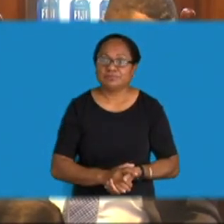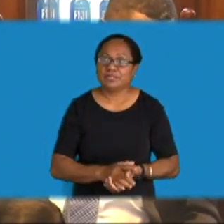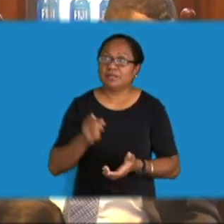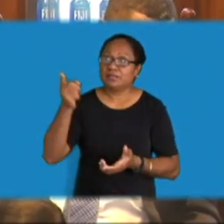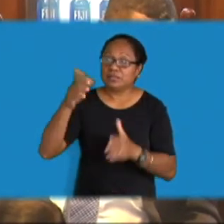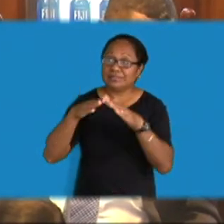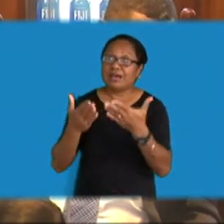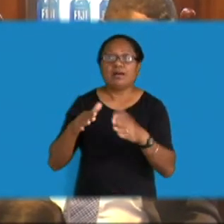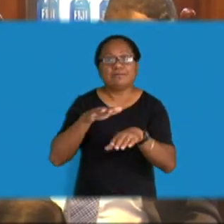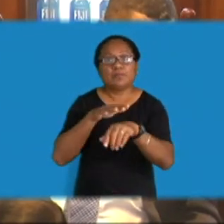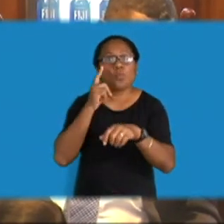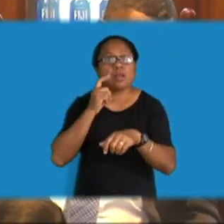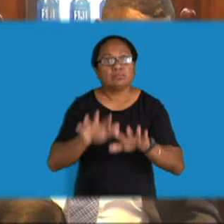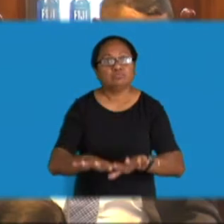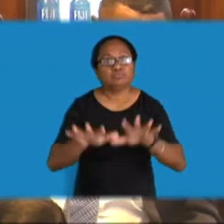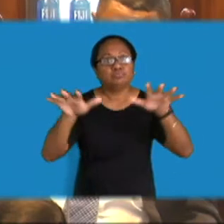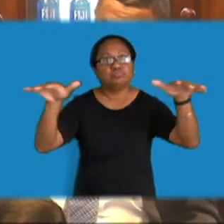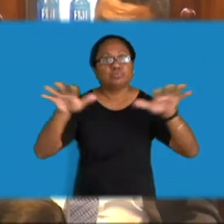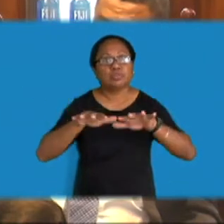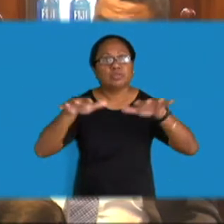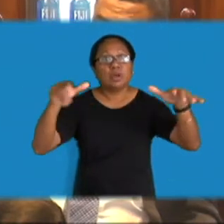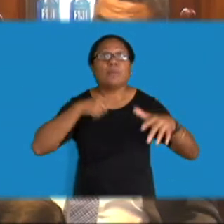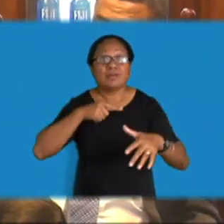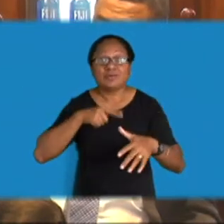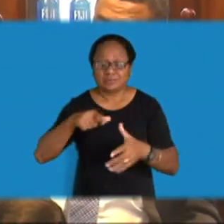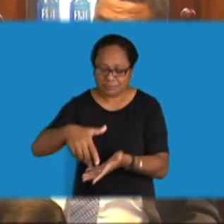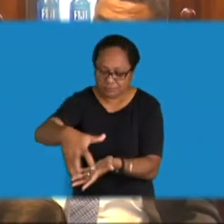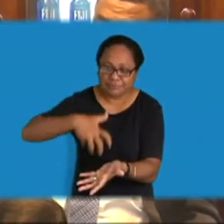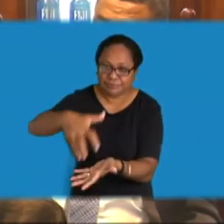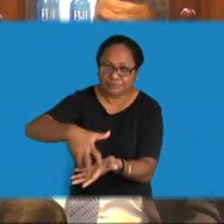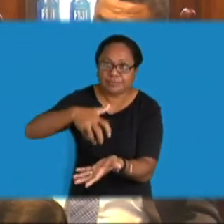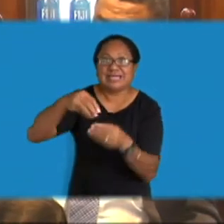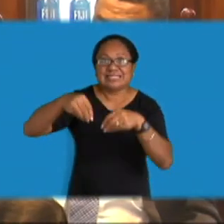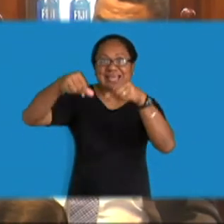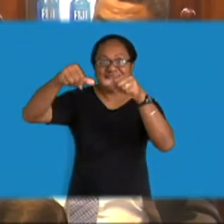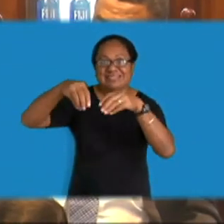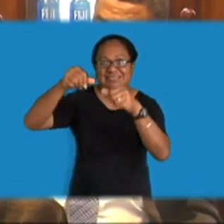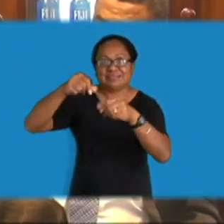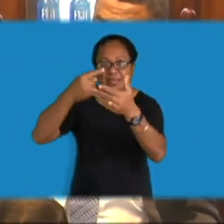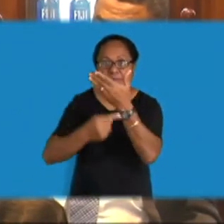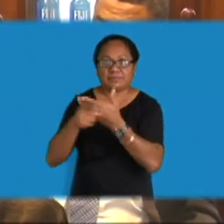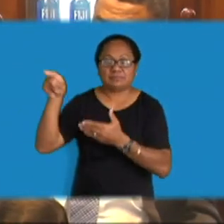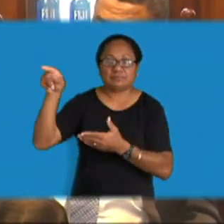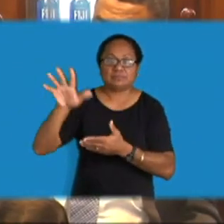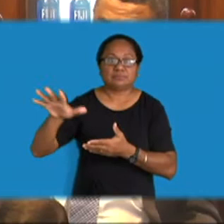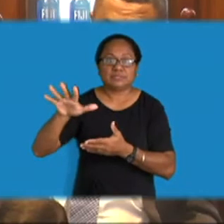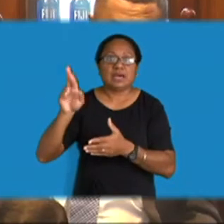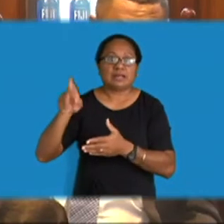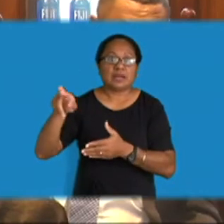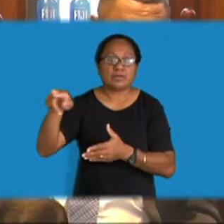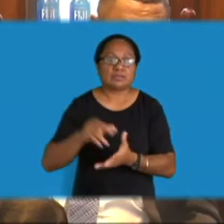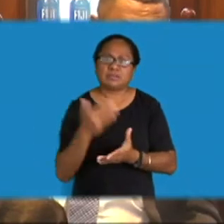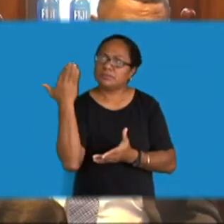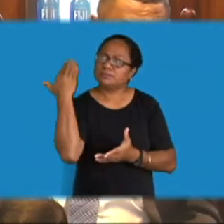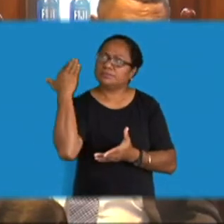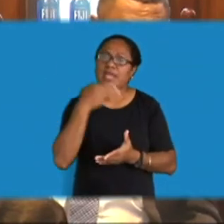floodwaters in the area were attributed to the sand extraction being conducted in the area. We recently